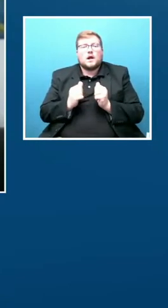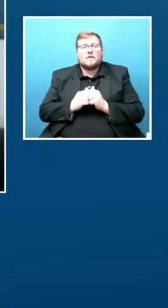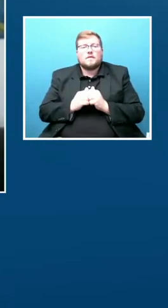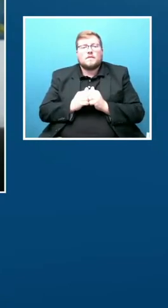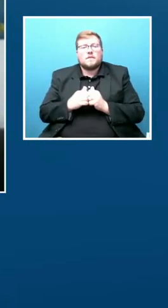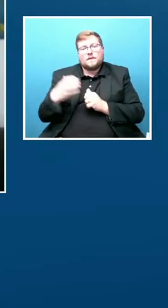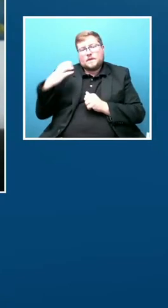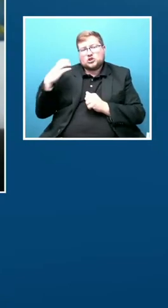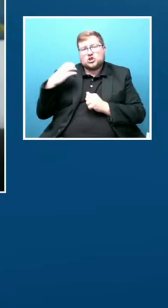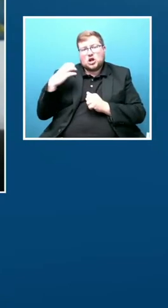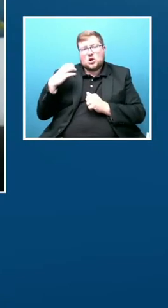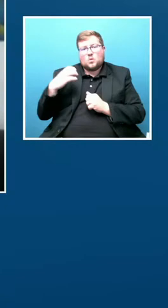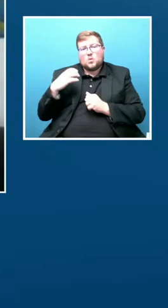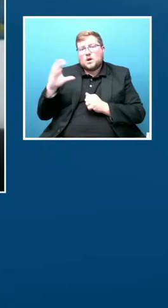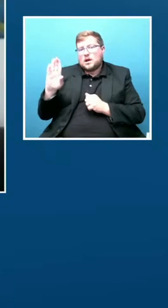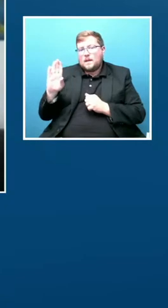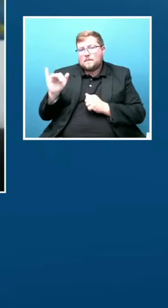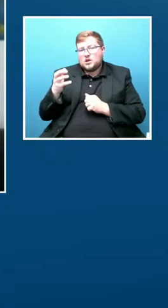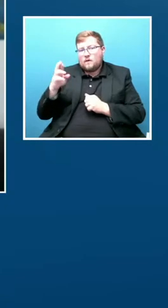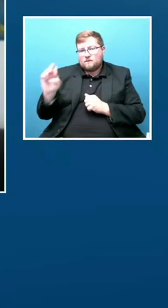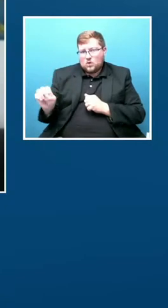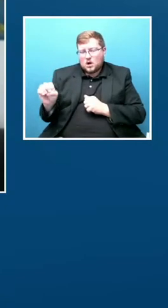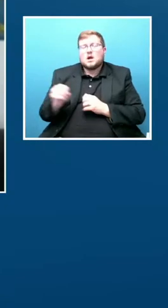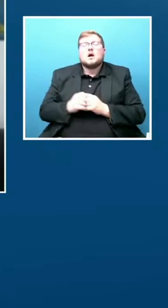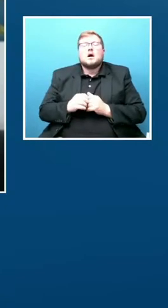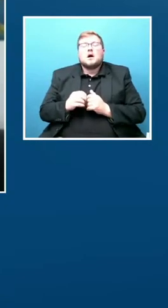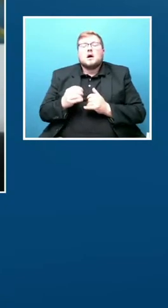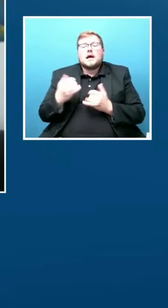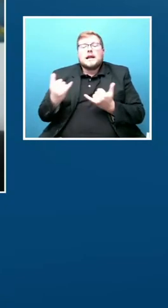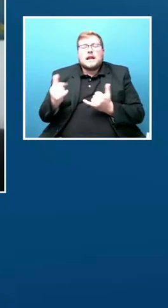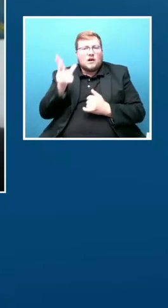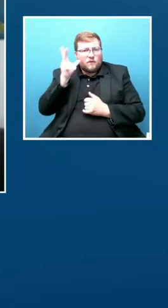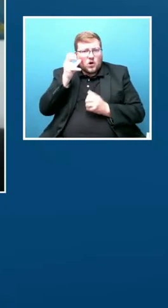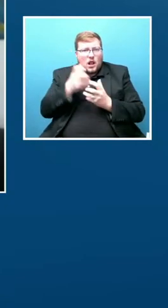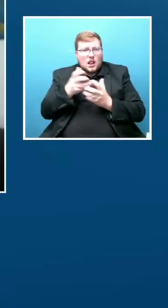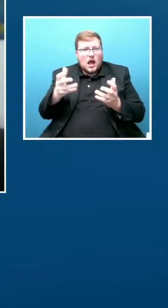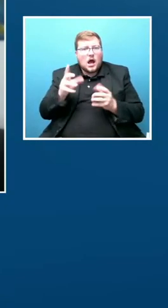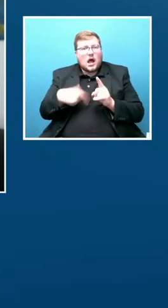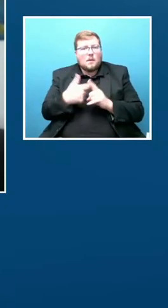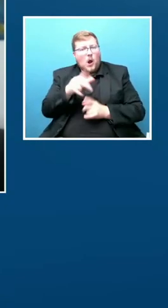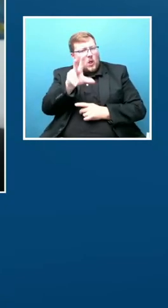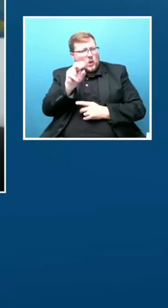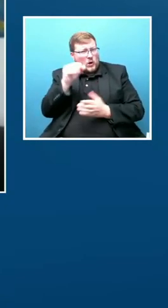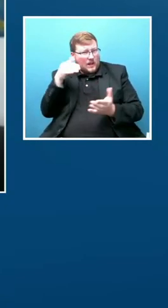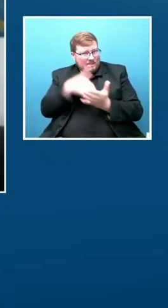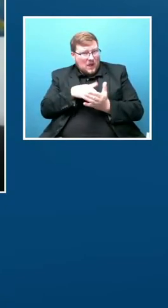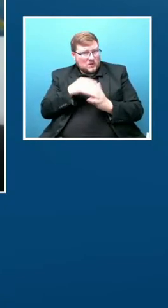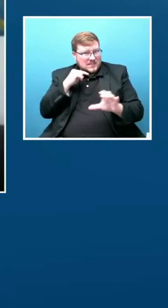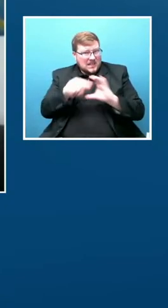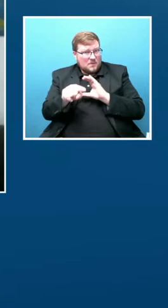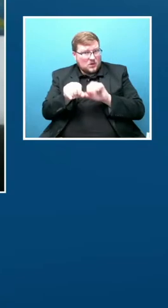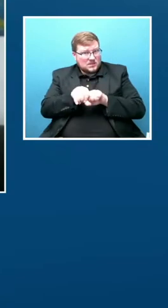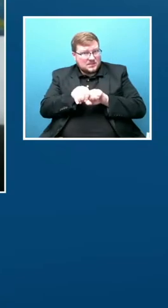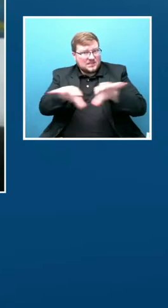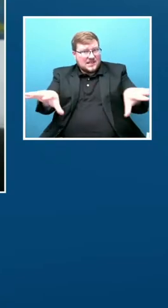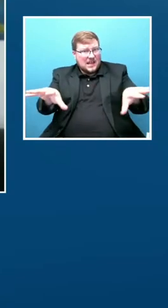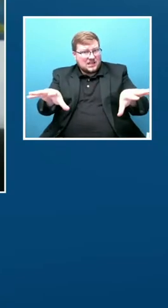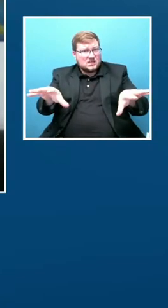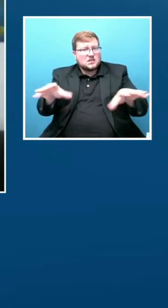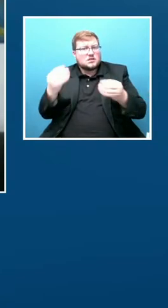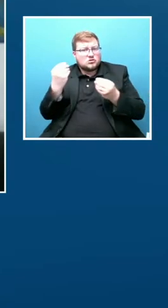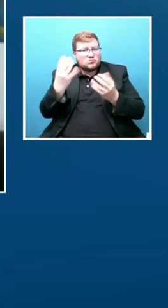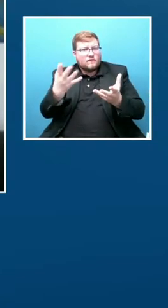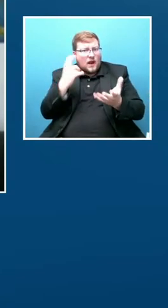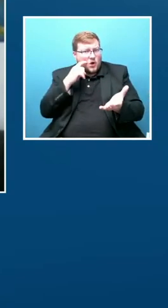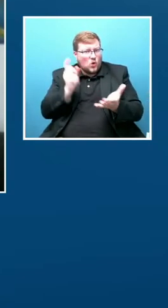chairwoman. Chairwoman, we heard a lot about the 30,000 emails being sent to provide notice of this